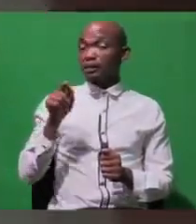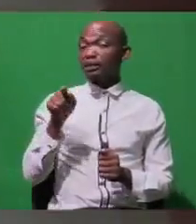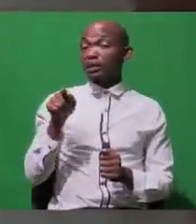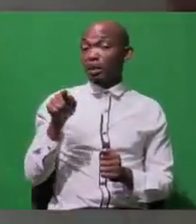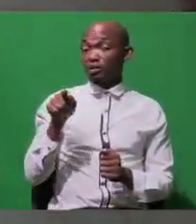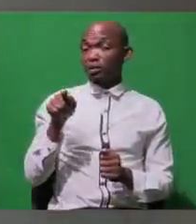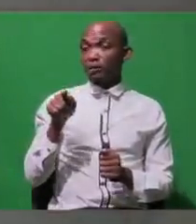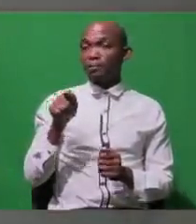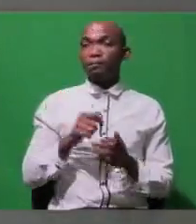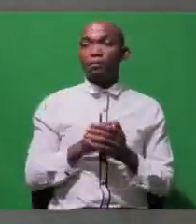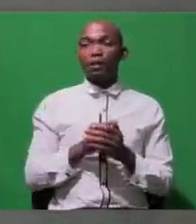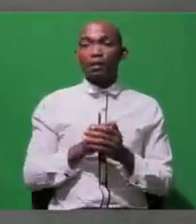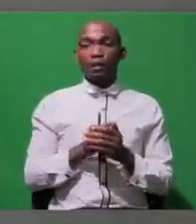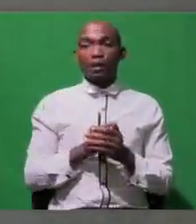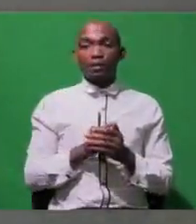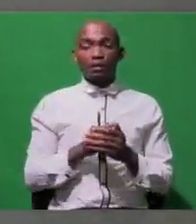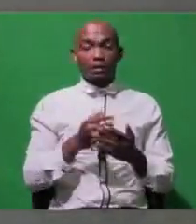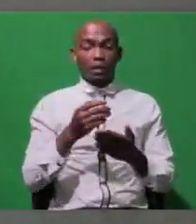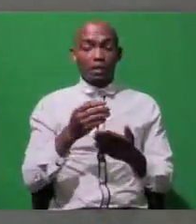You got